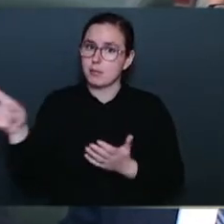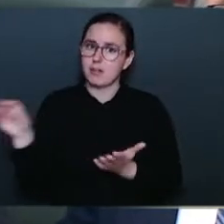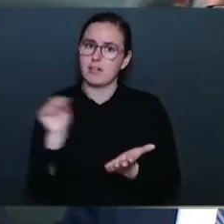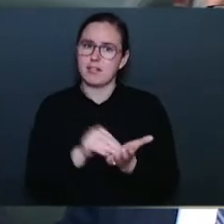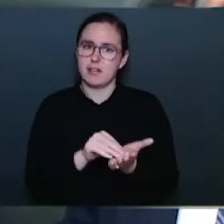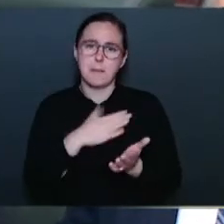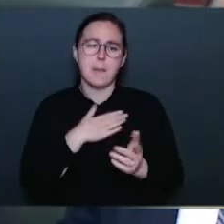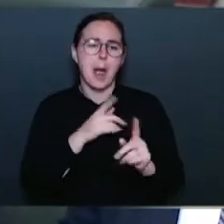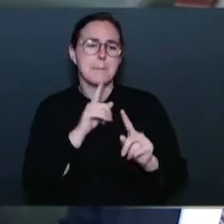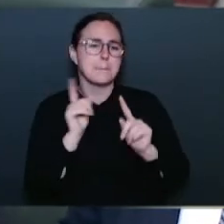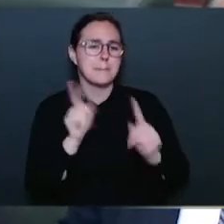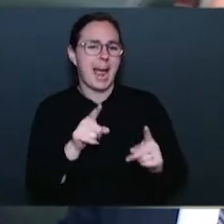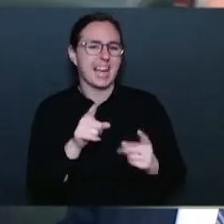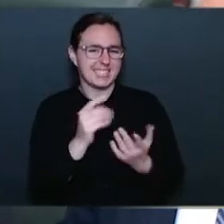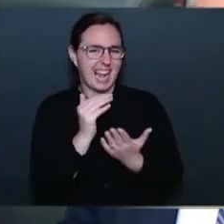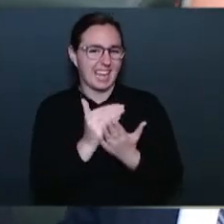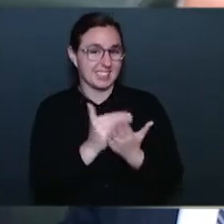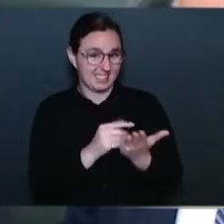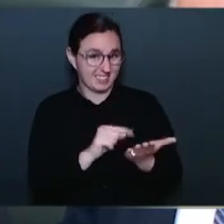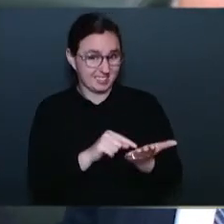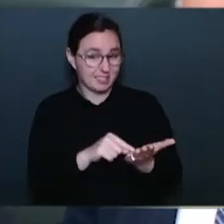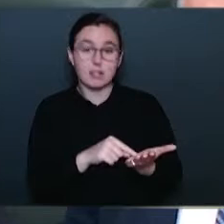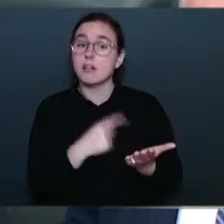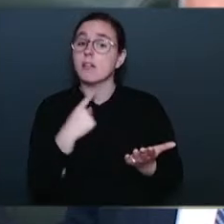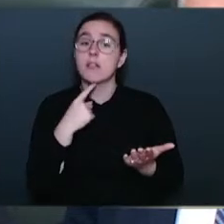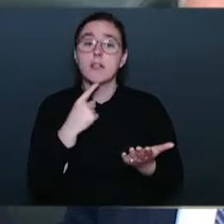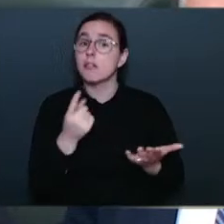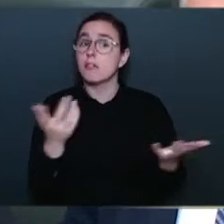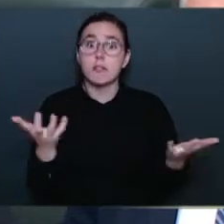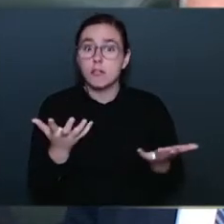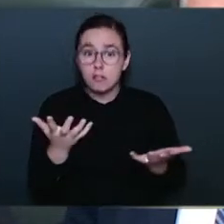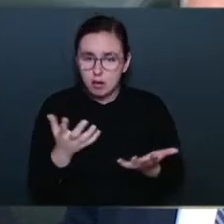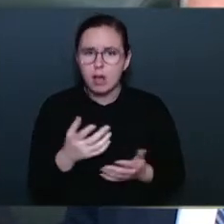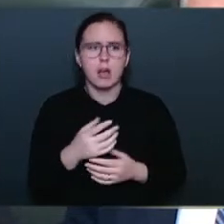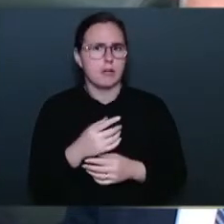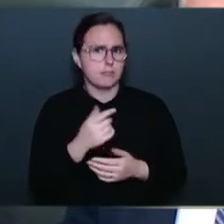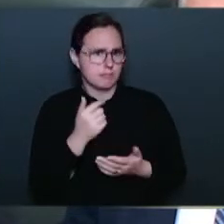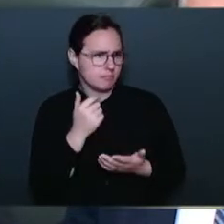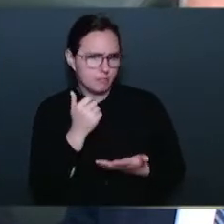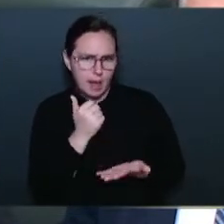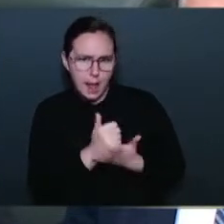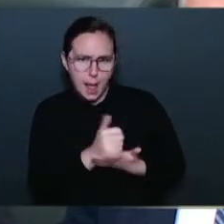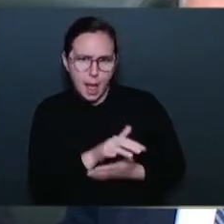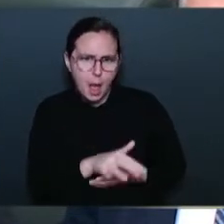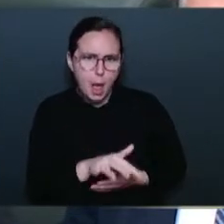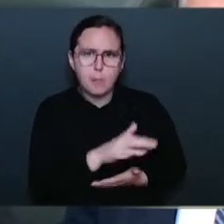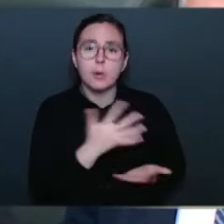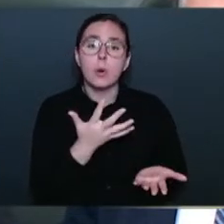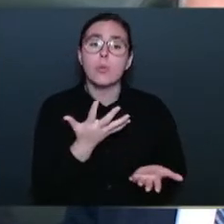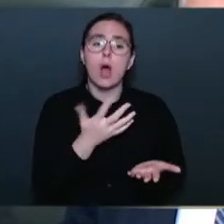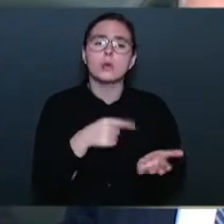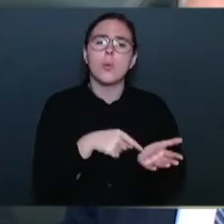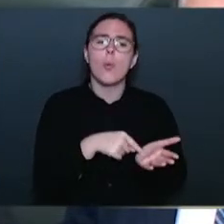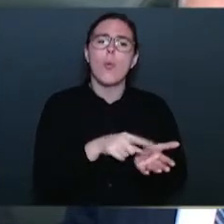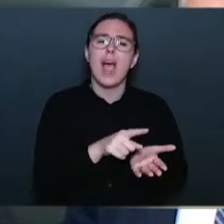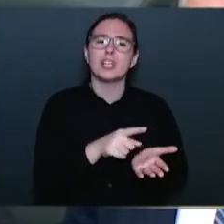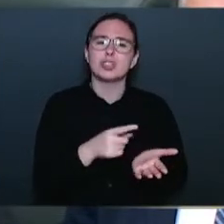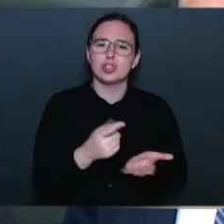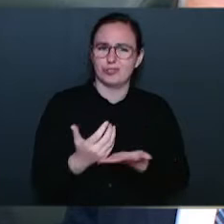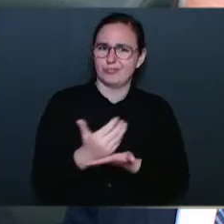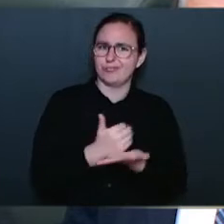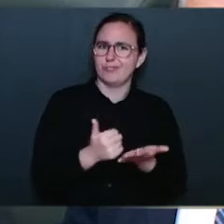wage challenges for our social sector making sure that we are helping our social sector to be able to get through this we rely on our